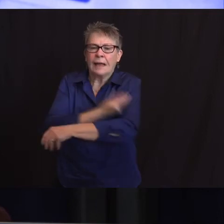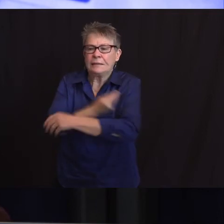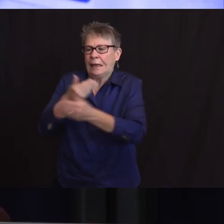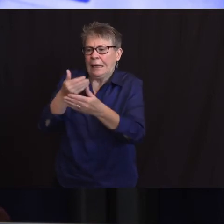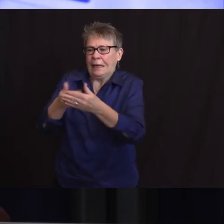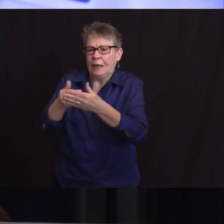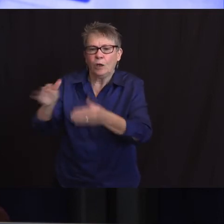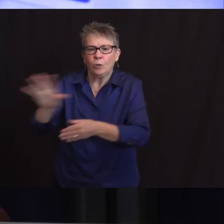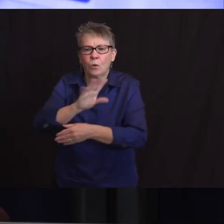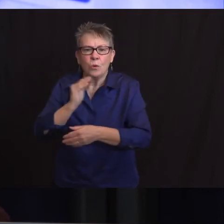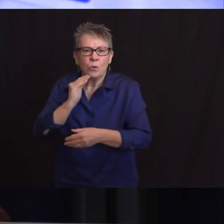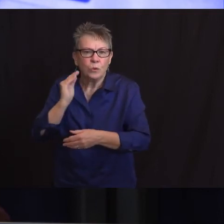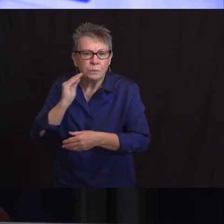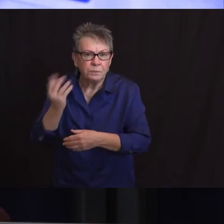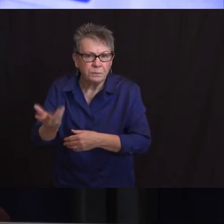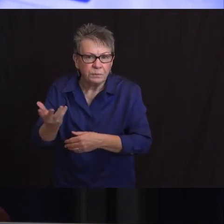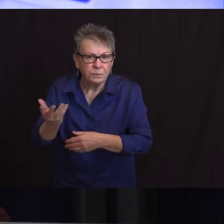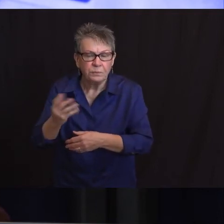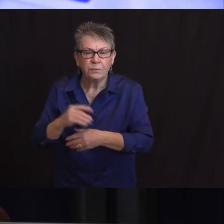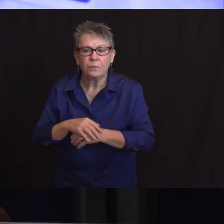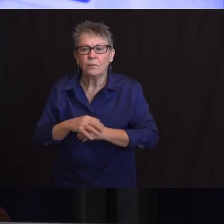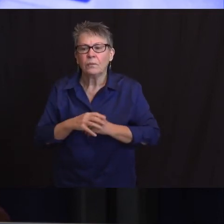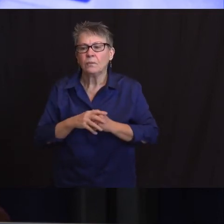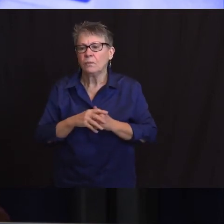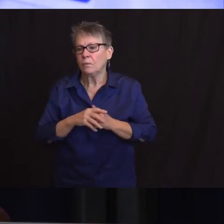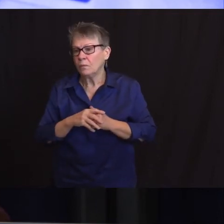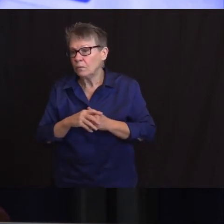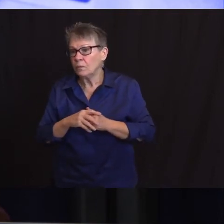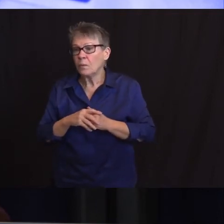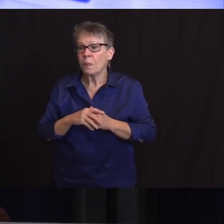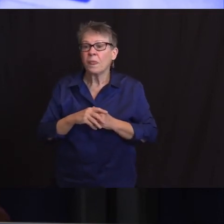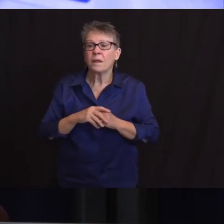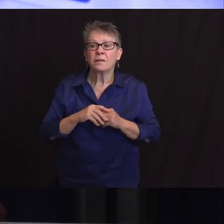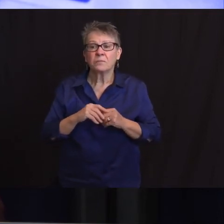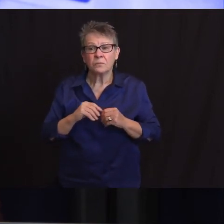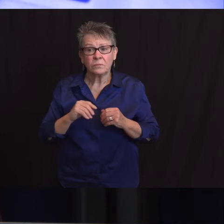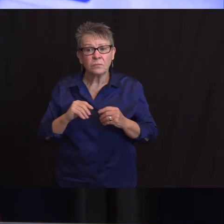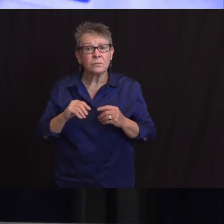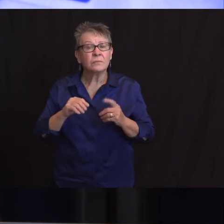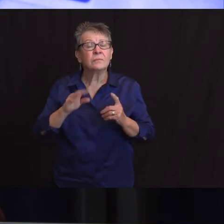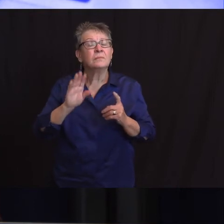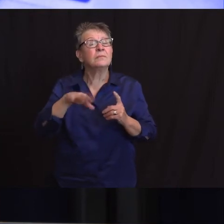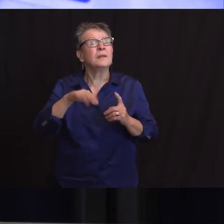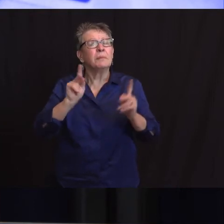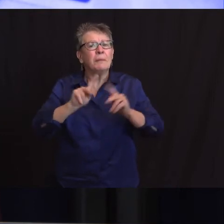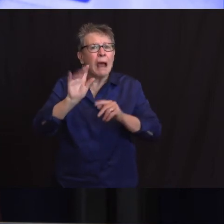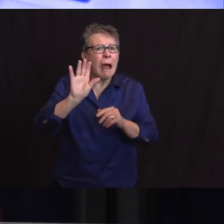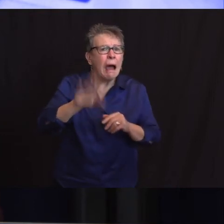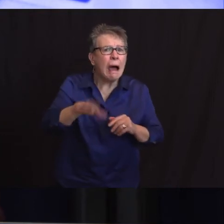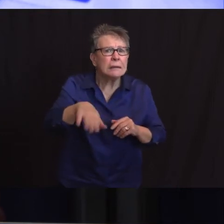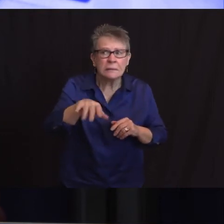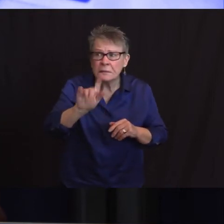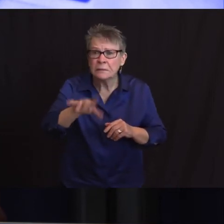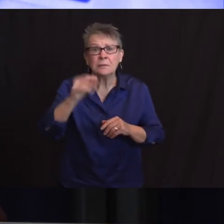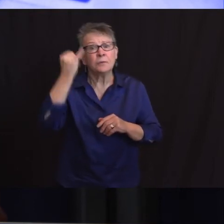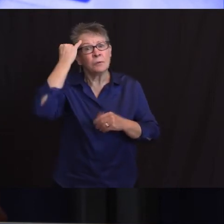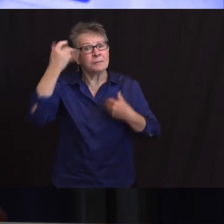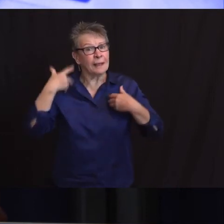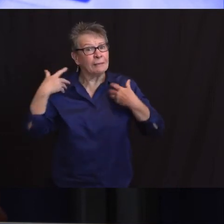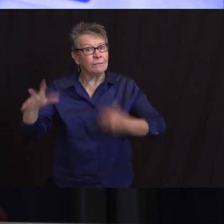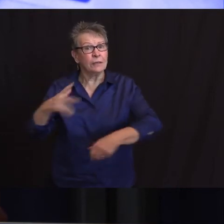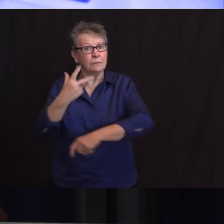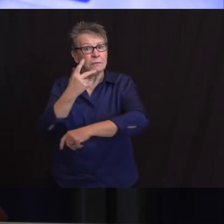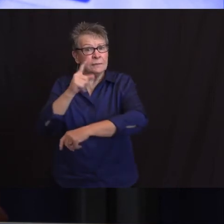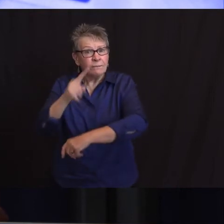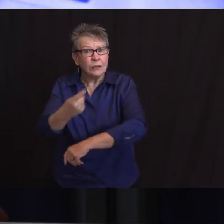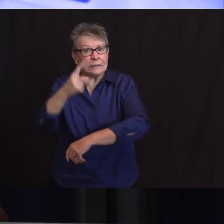follow all safeguarding methods until enough individuals are vaccinated to produce community protection. We